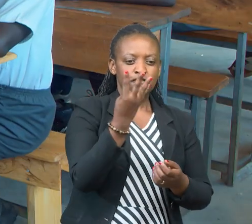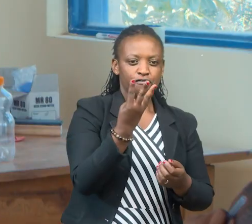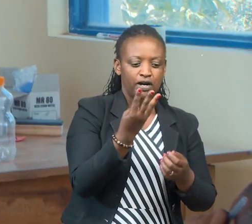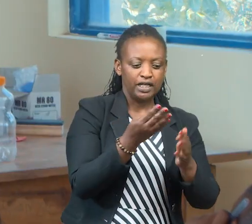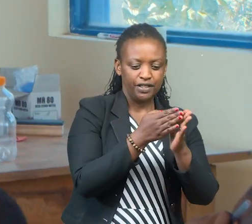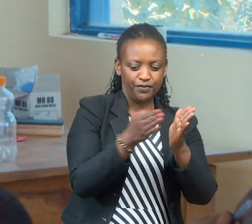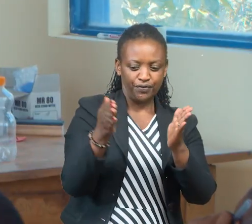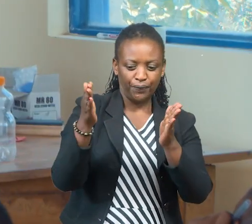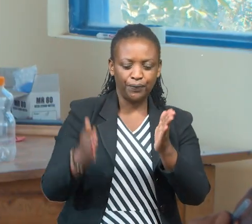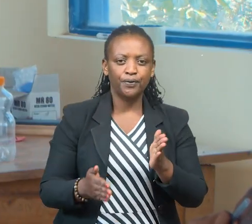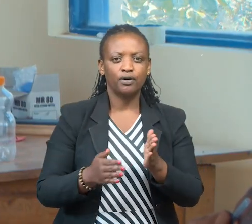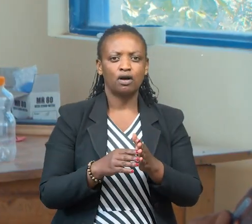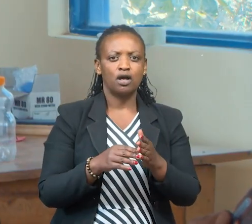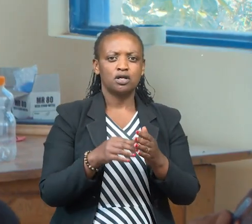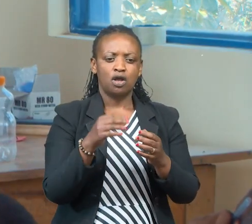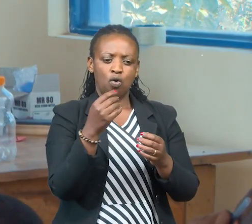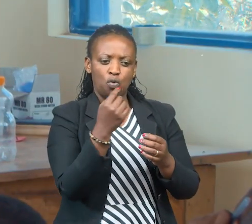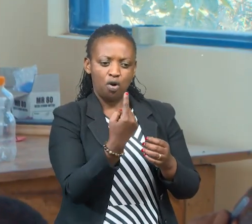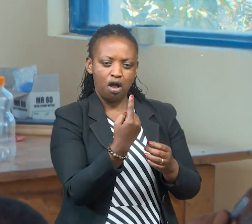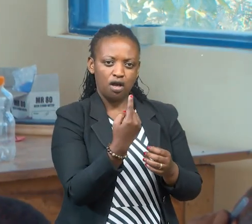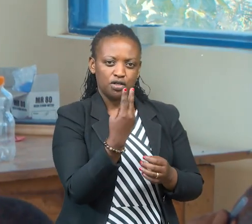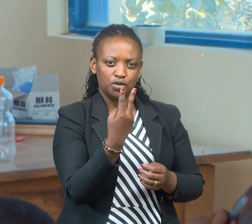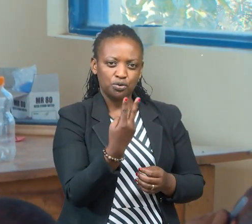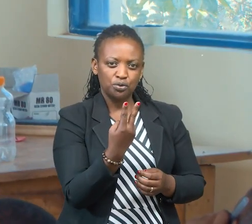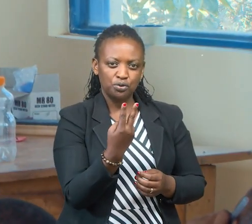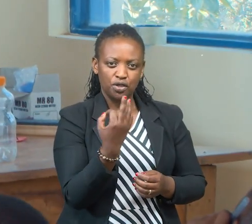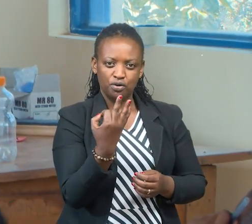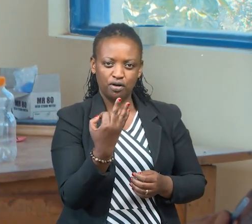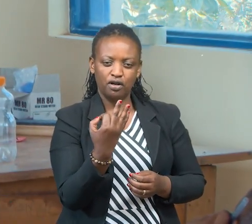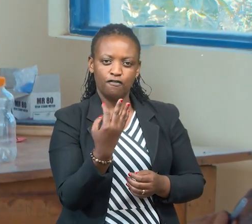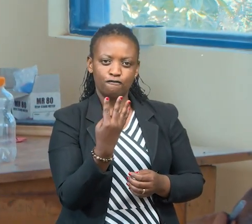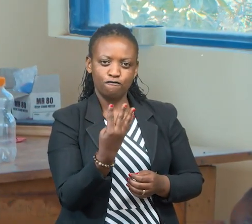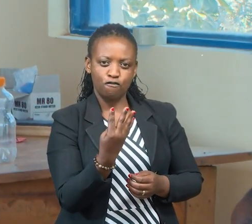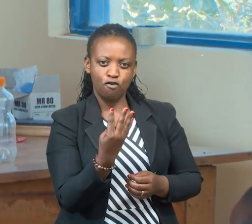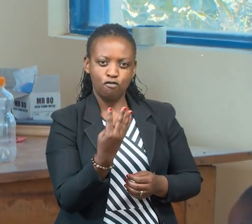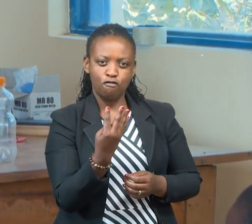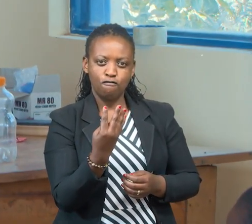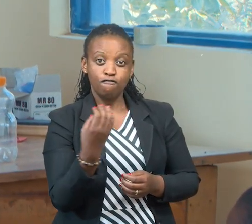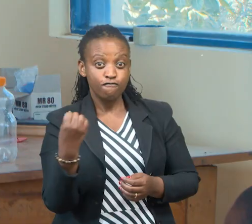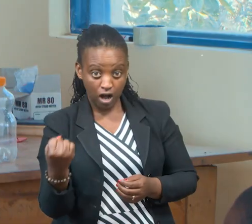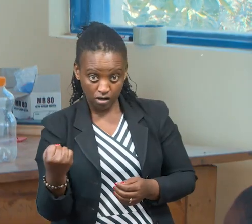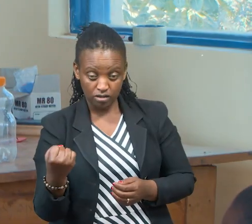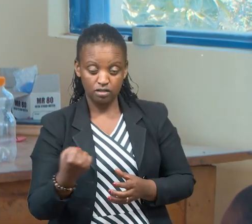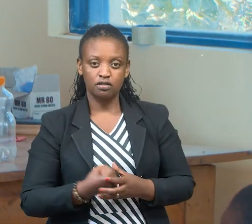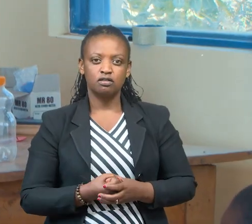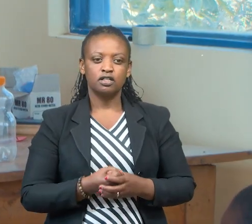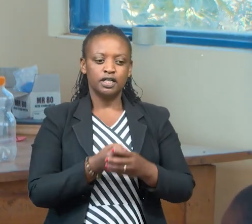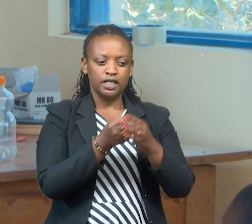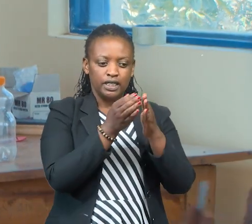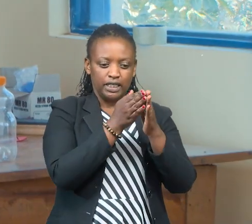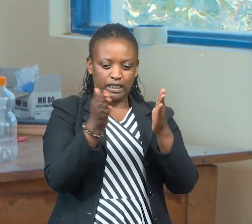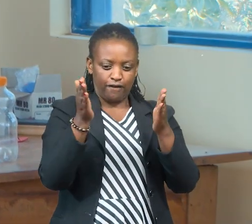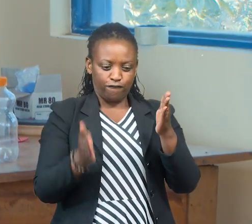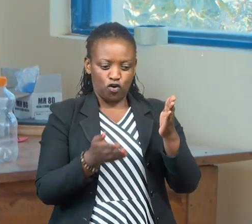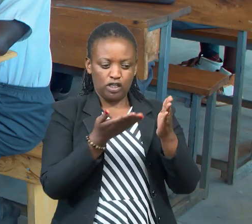5 intervals. Are they 5? 1, 2, 3, 4, 5.